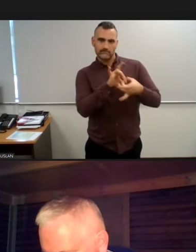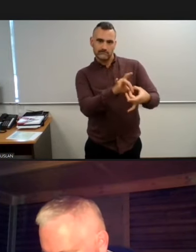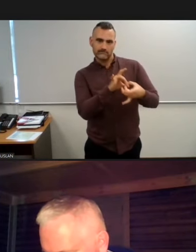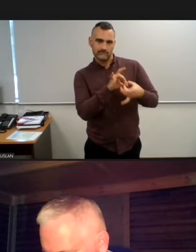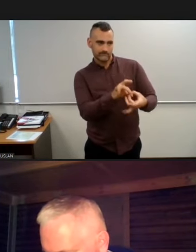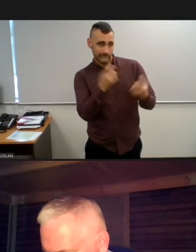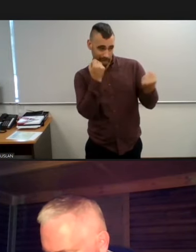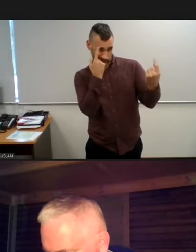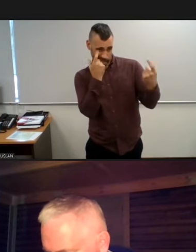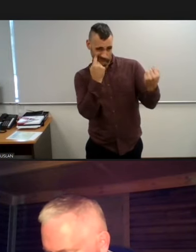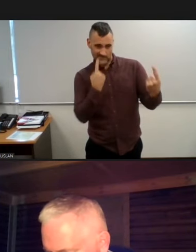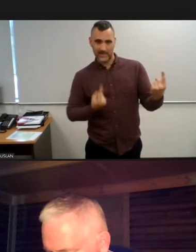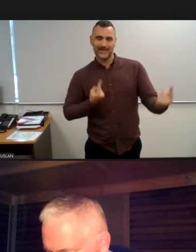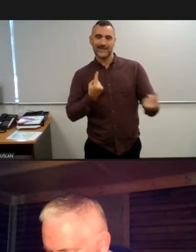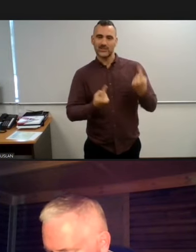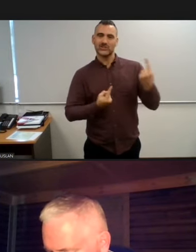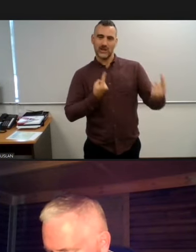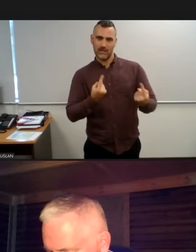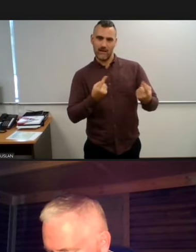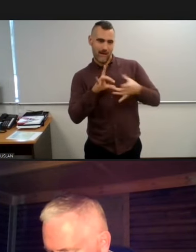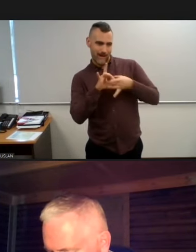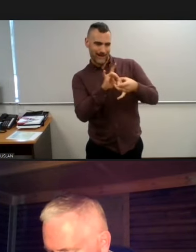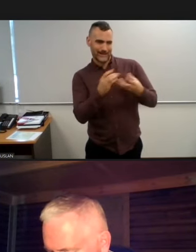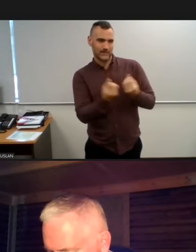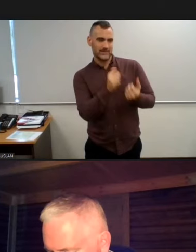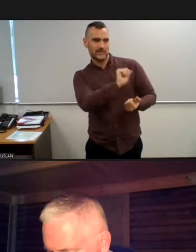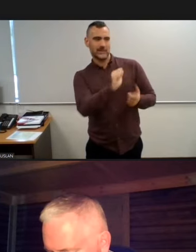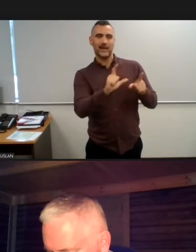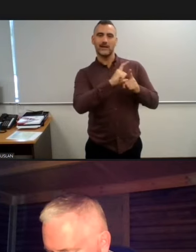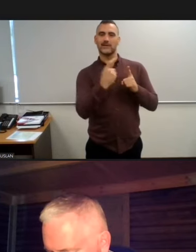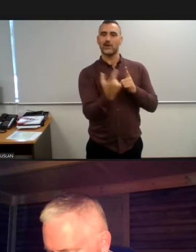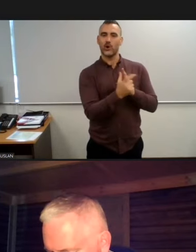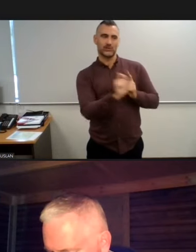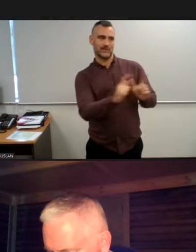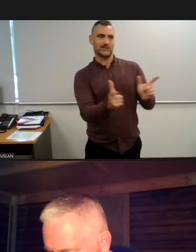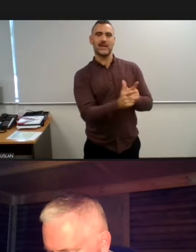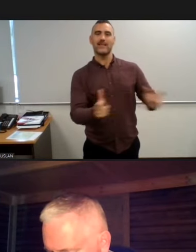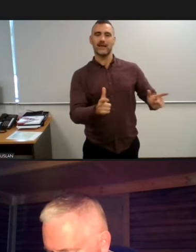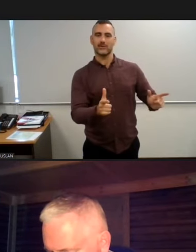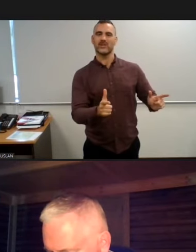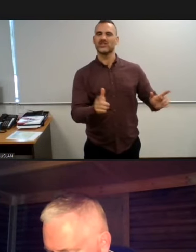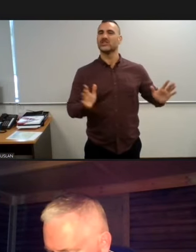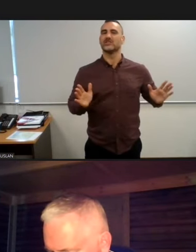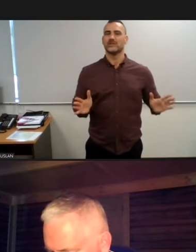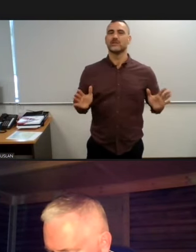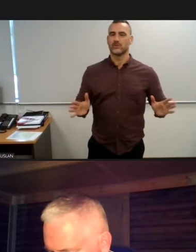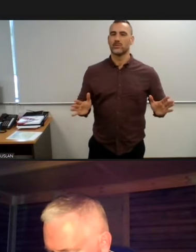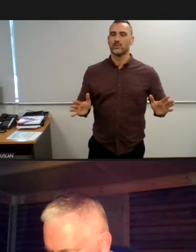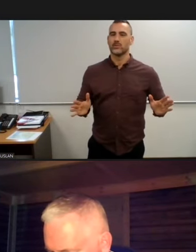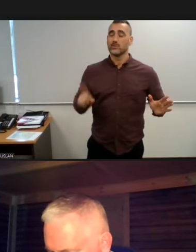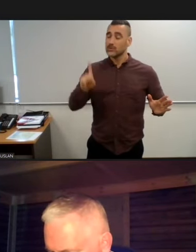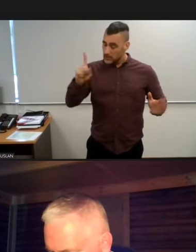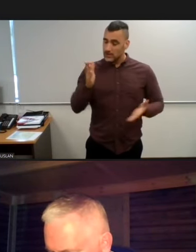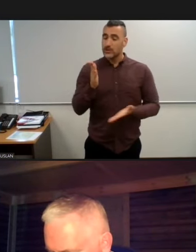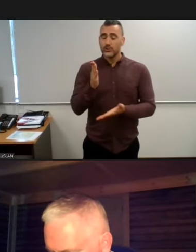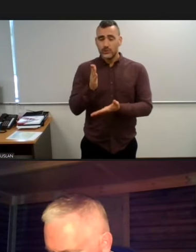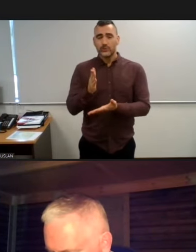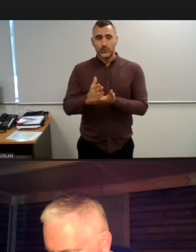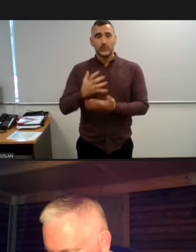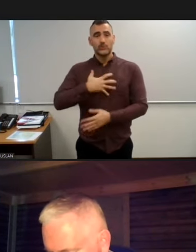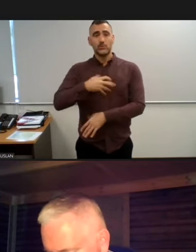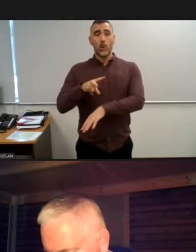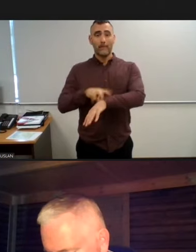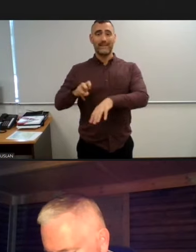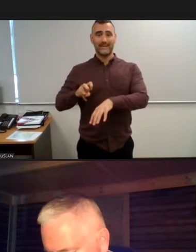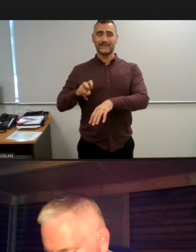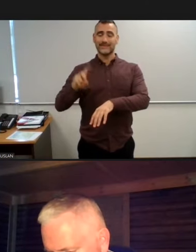to language, connection to information. But that said, there will be more police around in hotspot